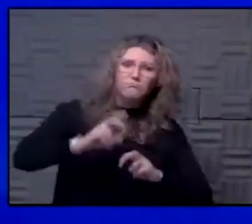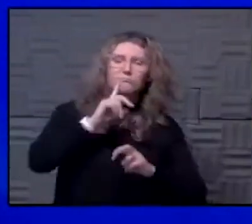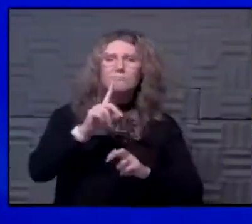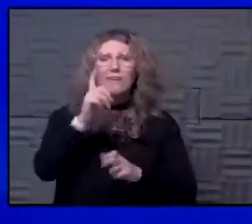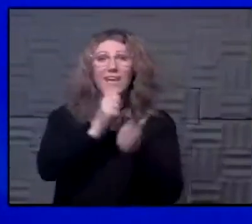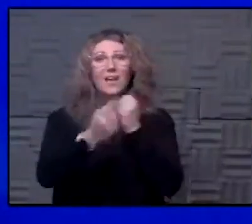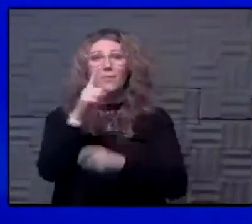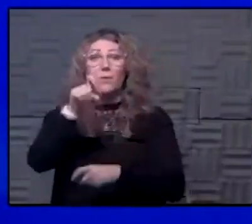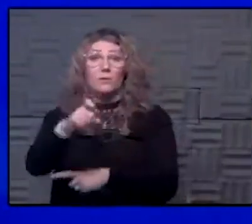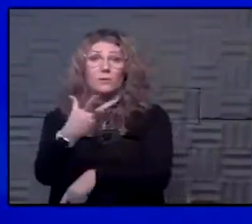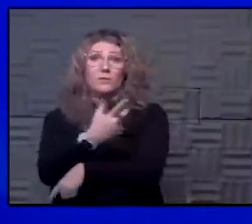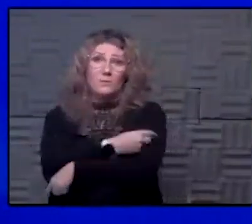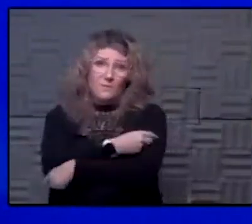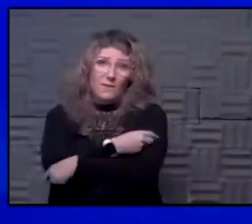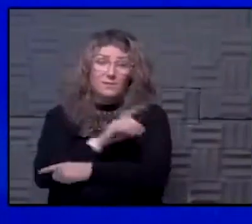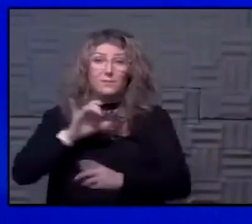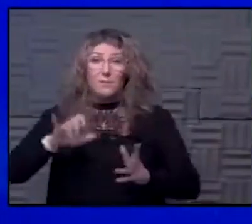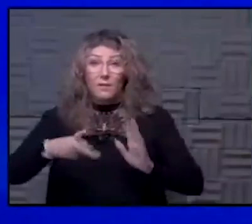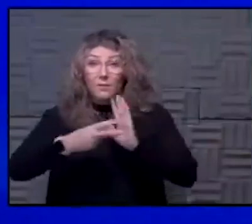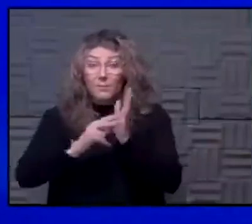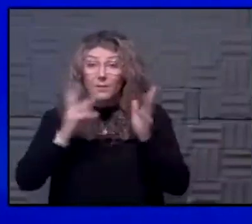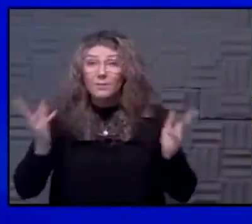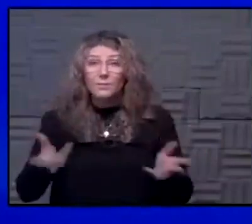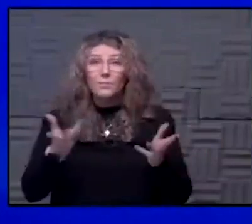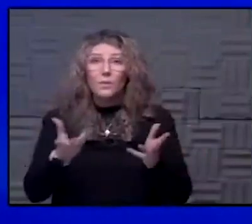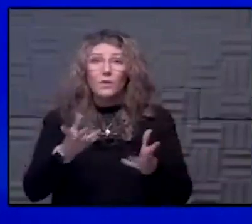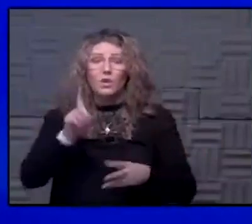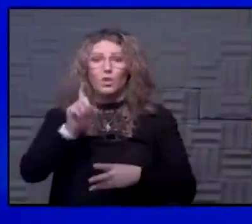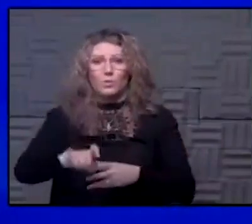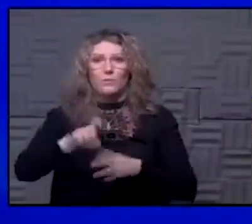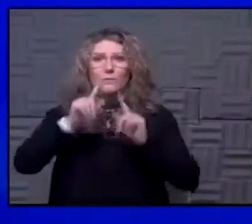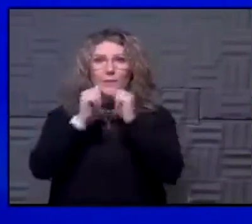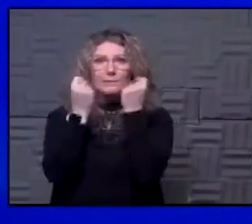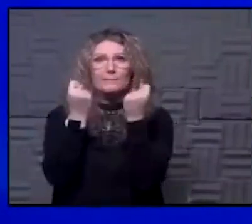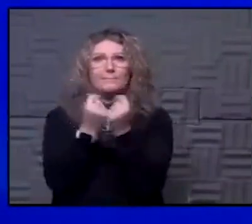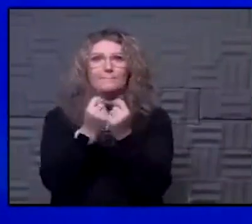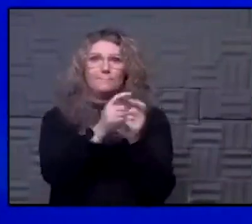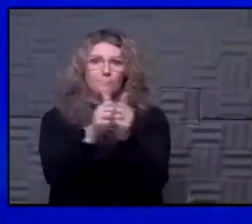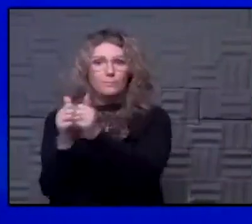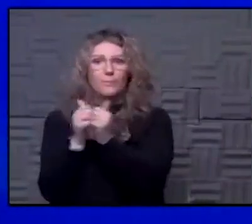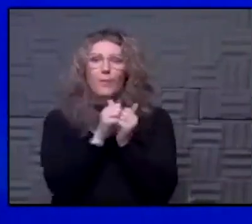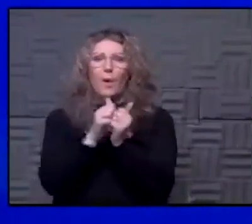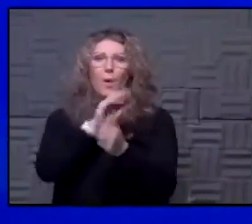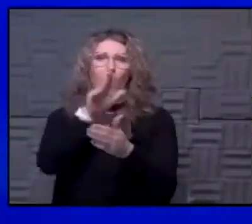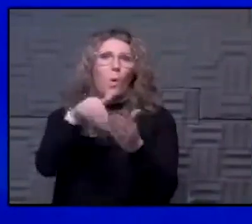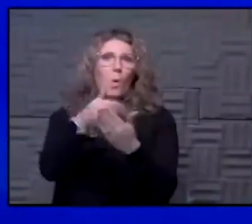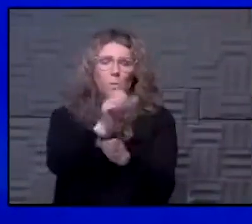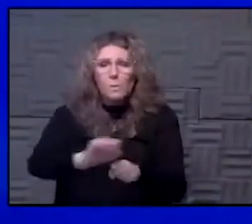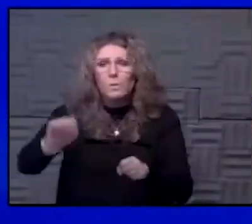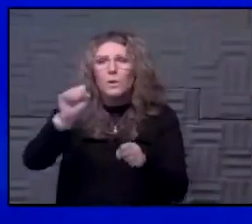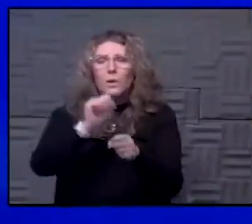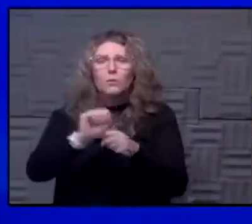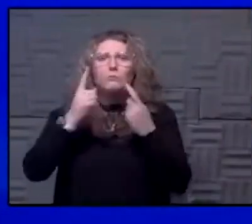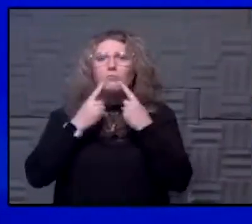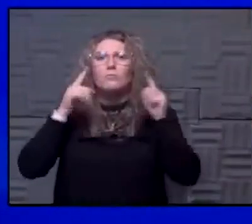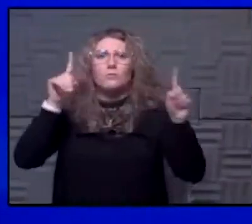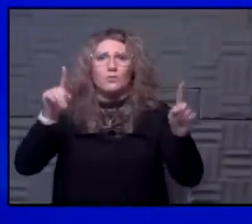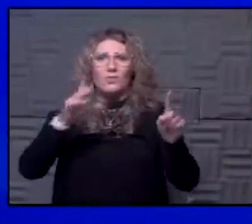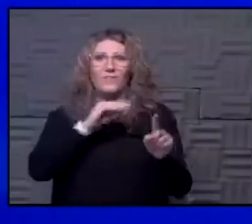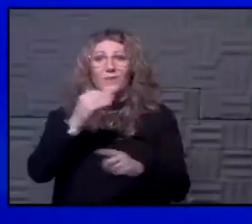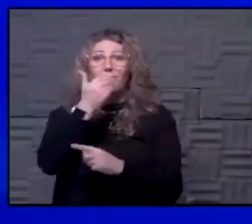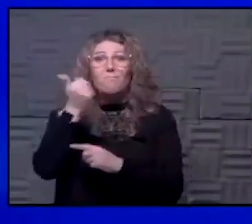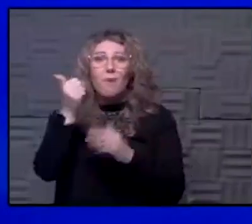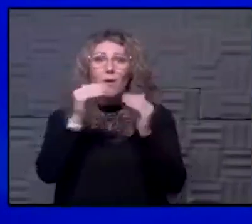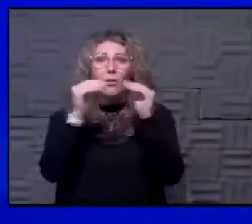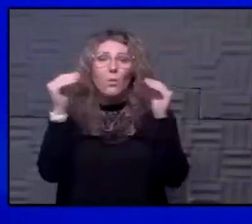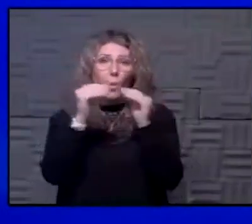everybody vaccinated, and that means we have to form a team approach and work through every modality to get there, the better off you are and the better